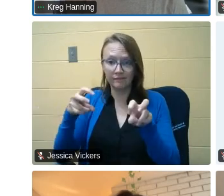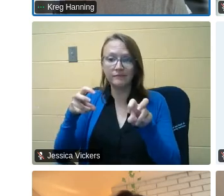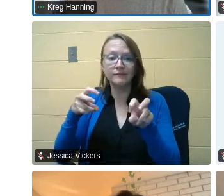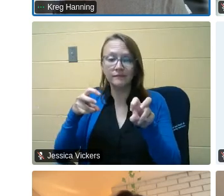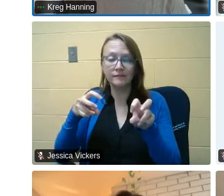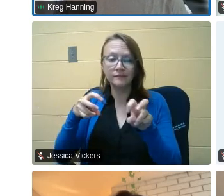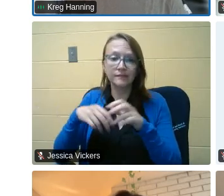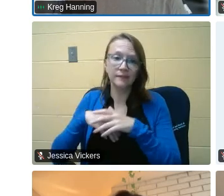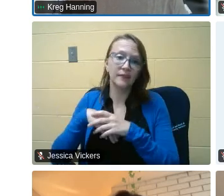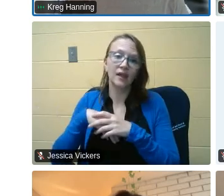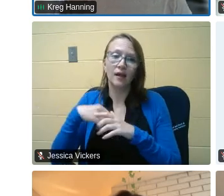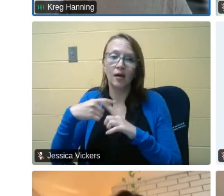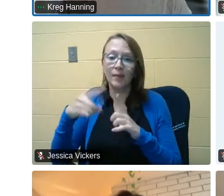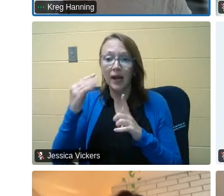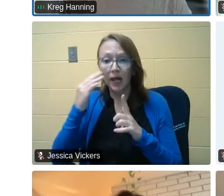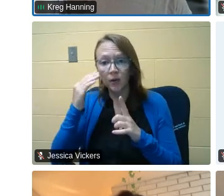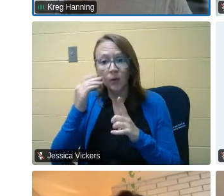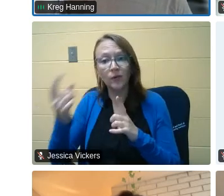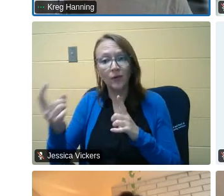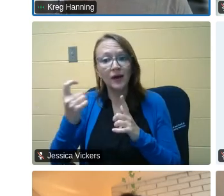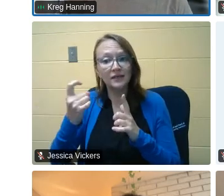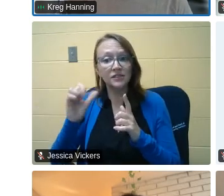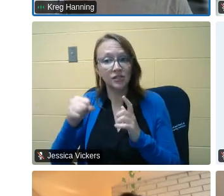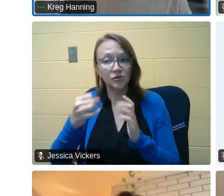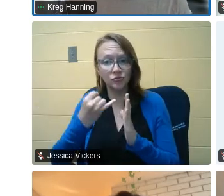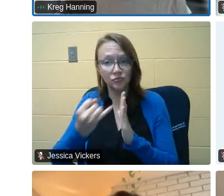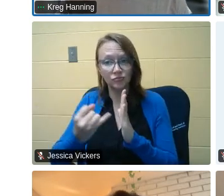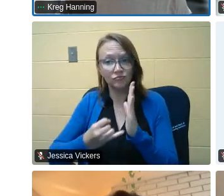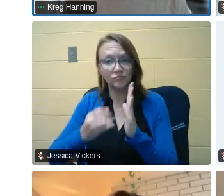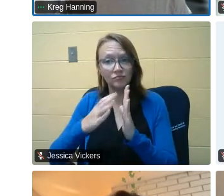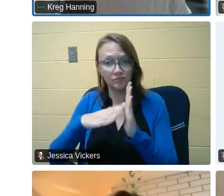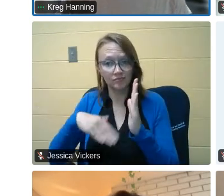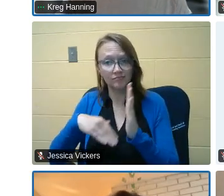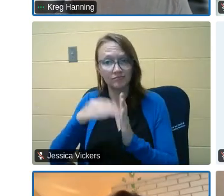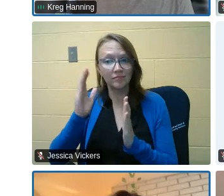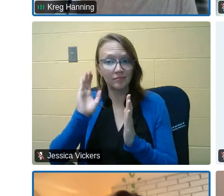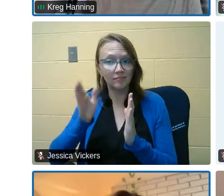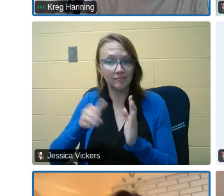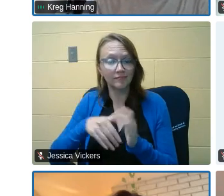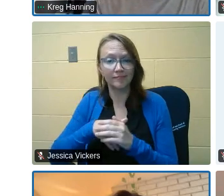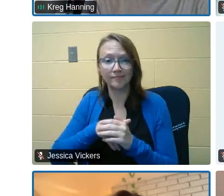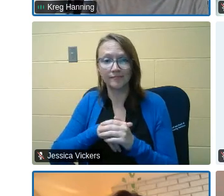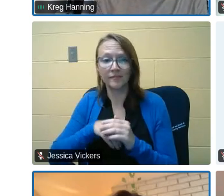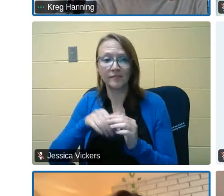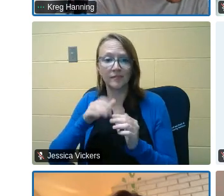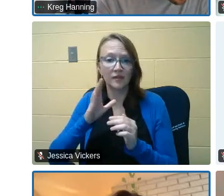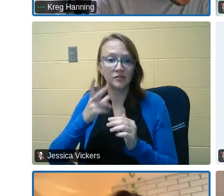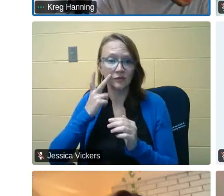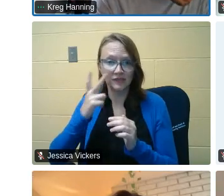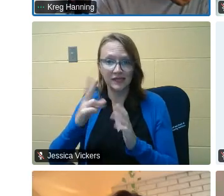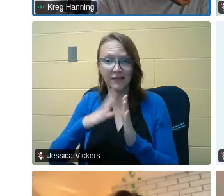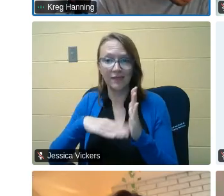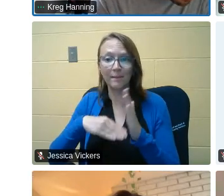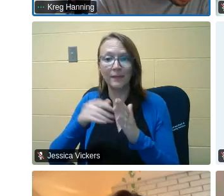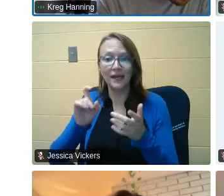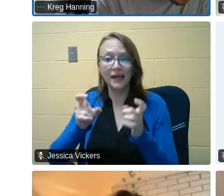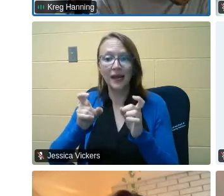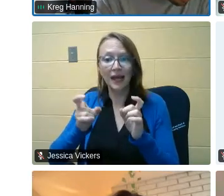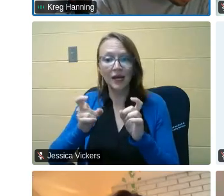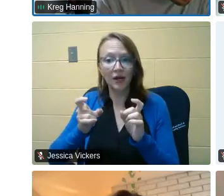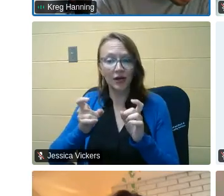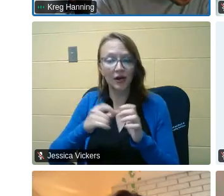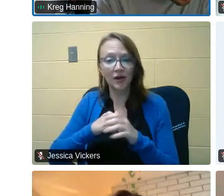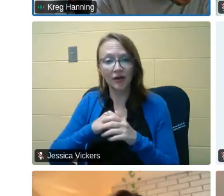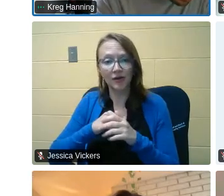of. But I know the question was, can we draw? So I'm going to choose paint. And now you'll see the paint editor. So let's see, I'm going to go